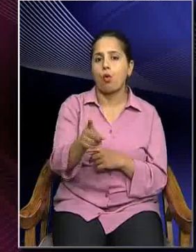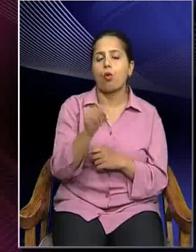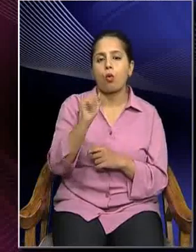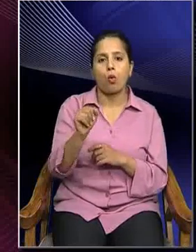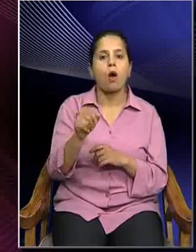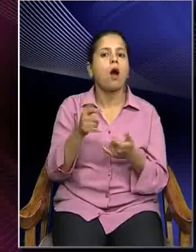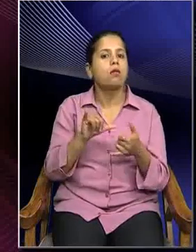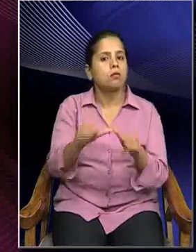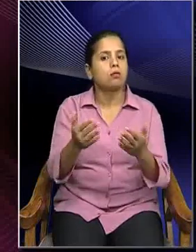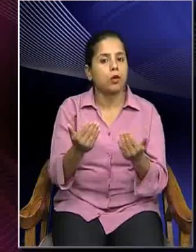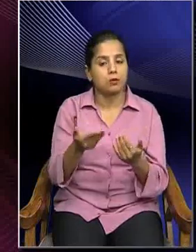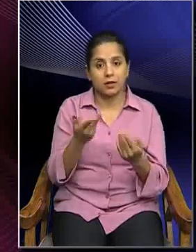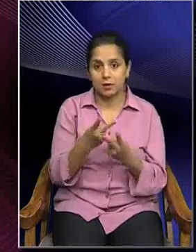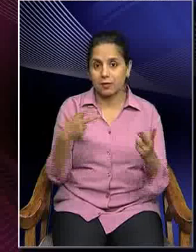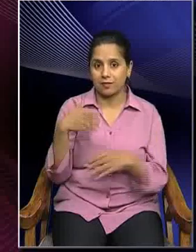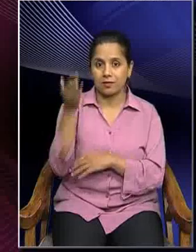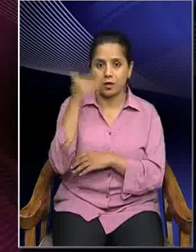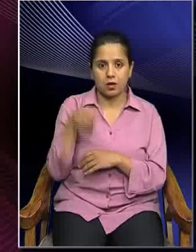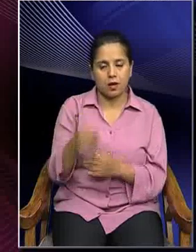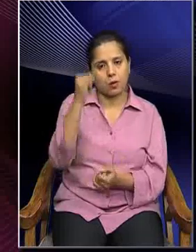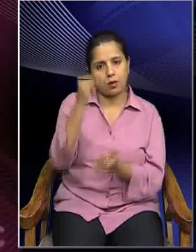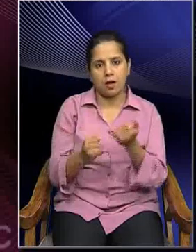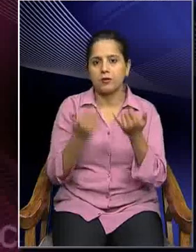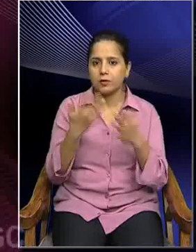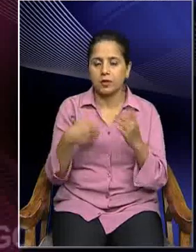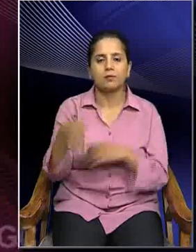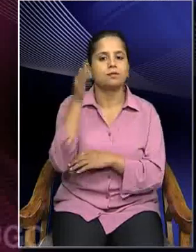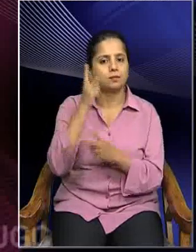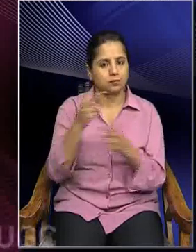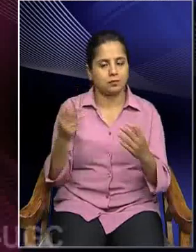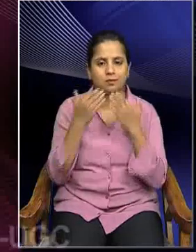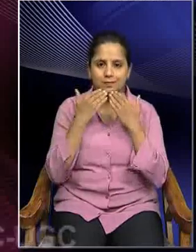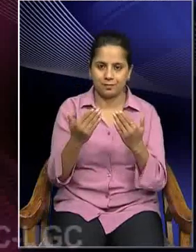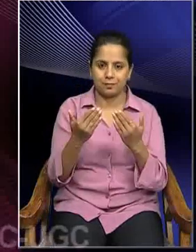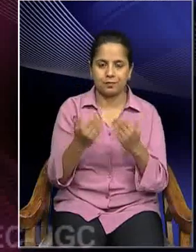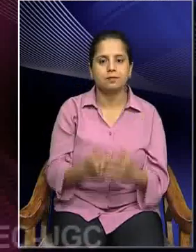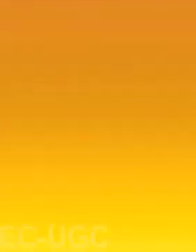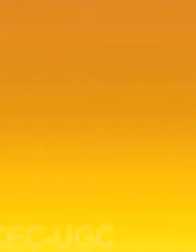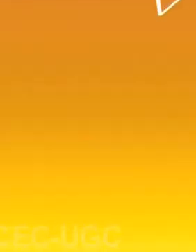maintained. With this, I come to an end of this lecture. Thank you.